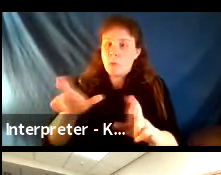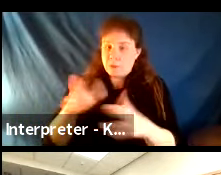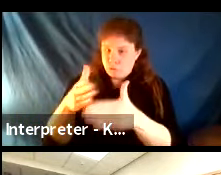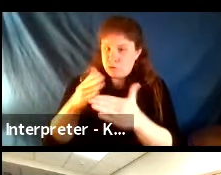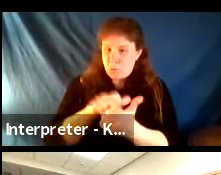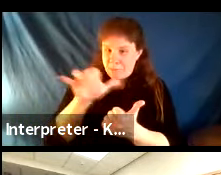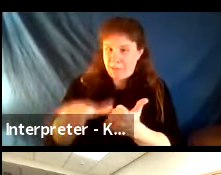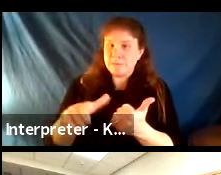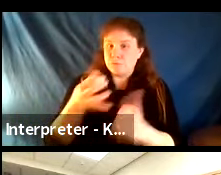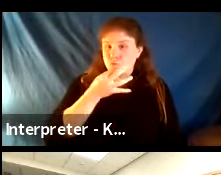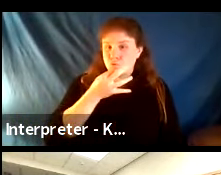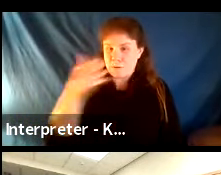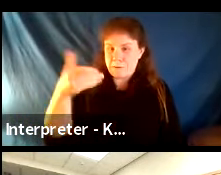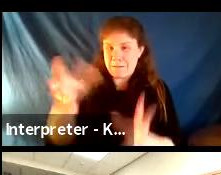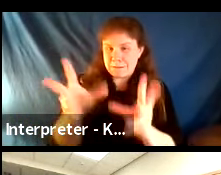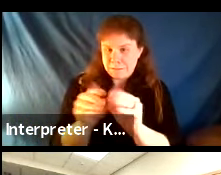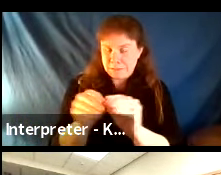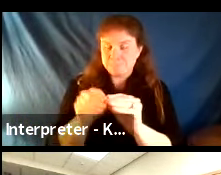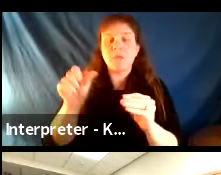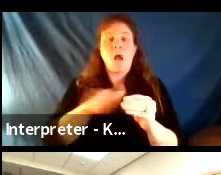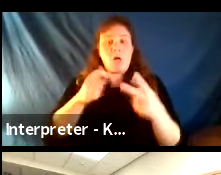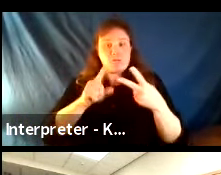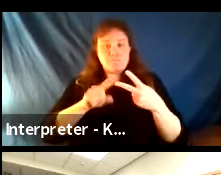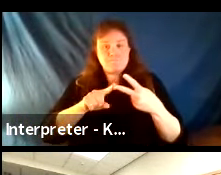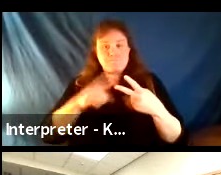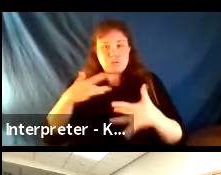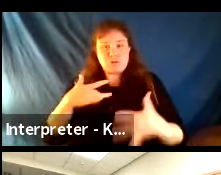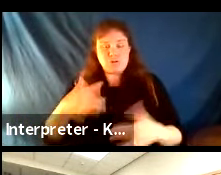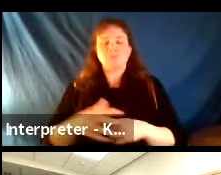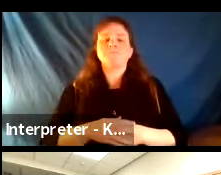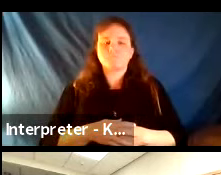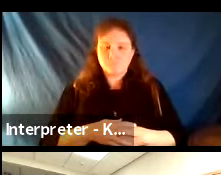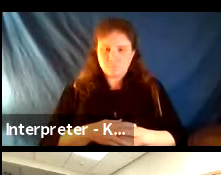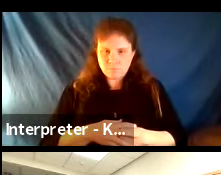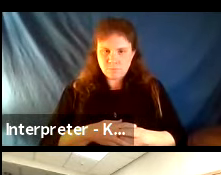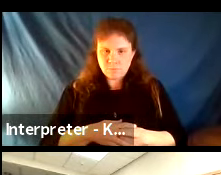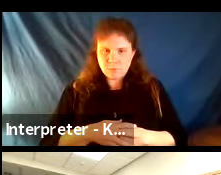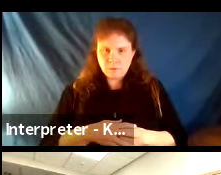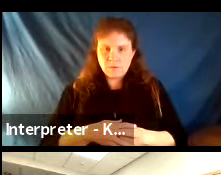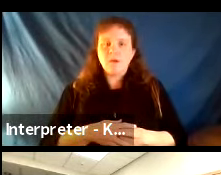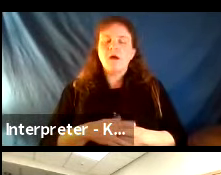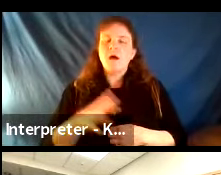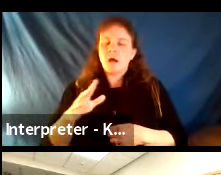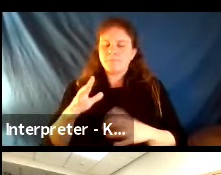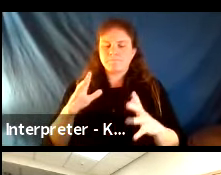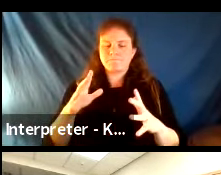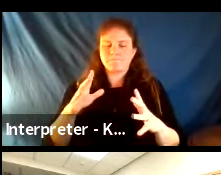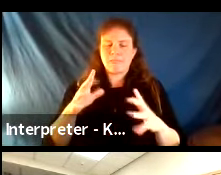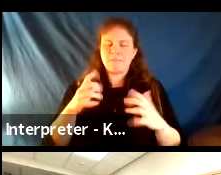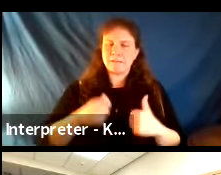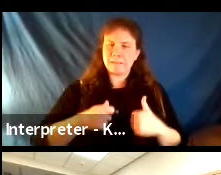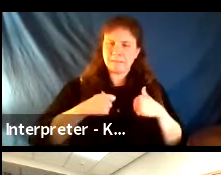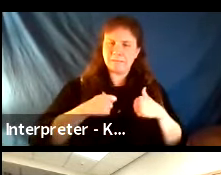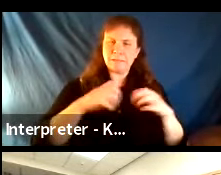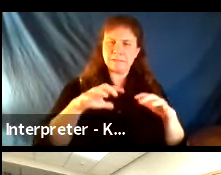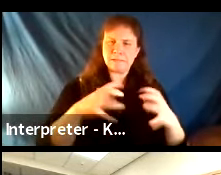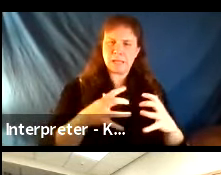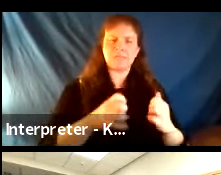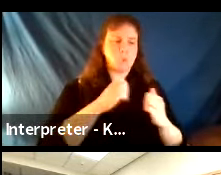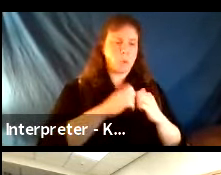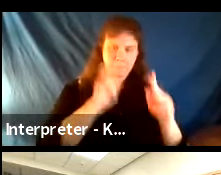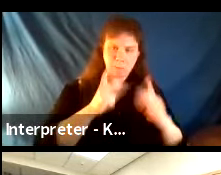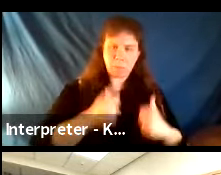think the other piece that concerns me is pushing down the congregate living settings more with adding the additional prioritization